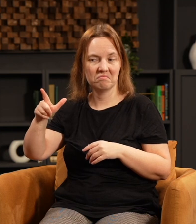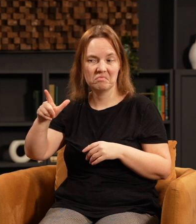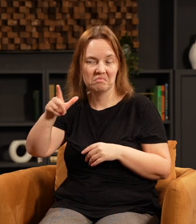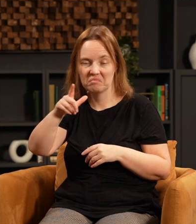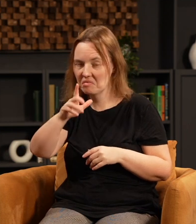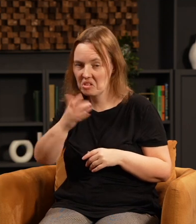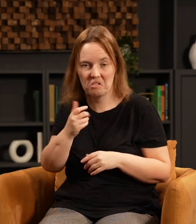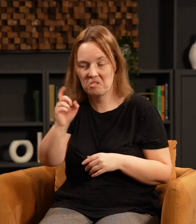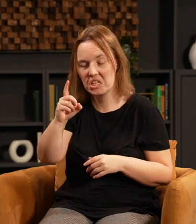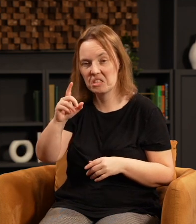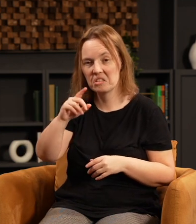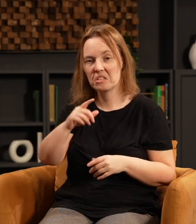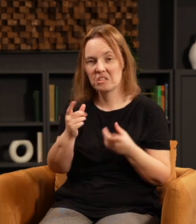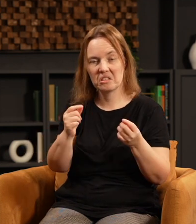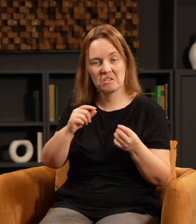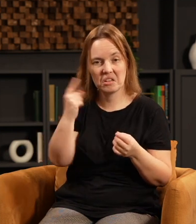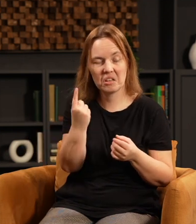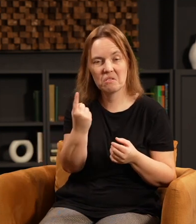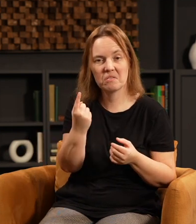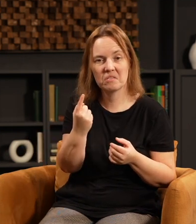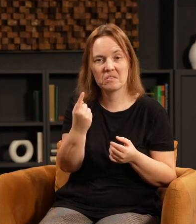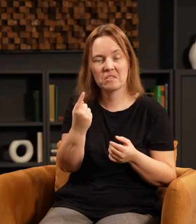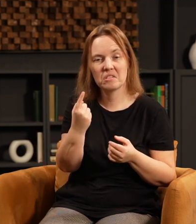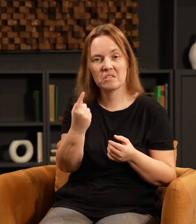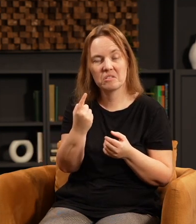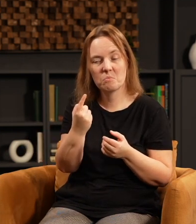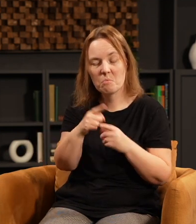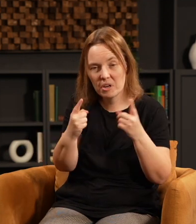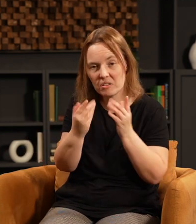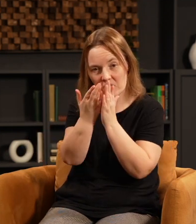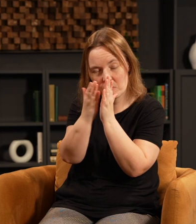You don't have to do all the lifting. What you have to do is open the door a crack.